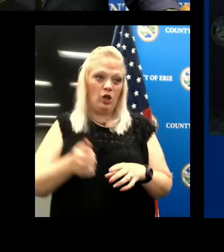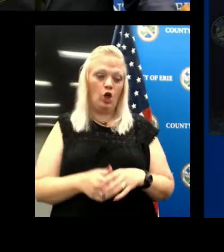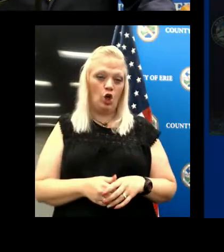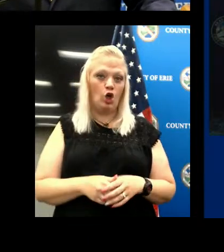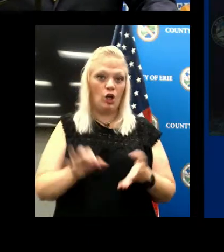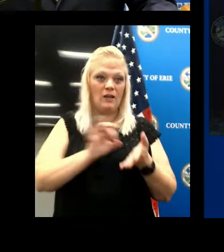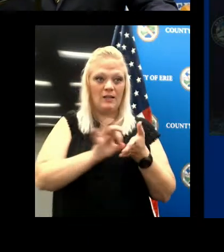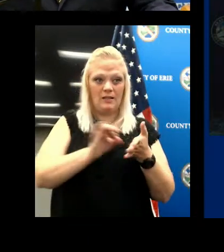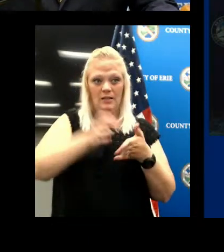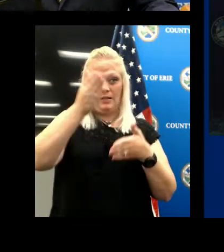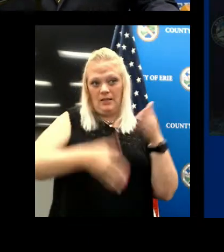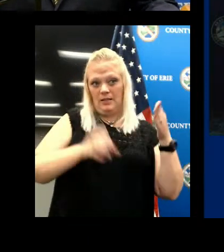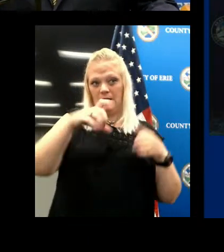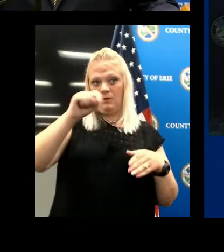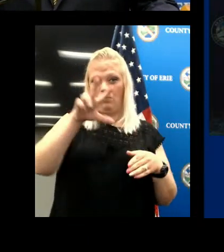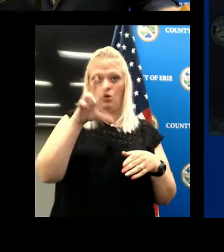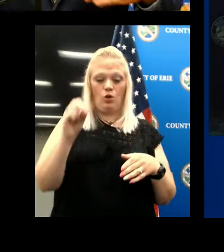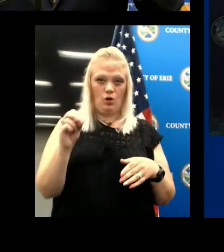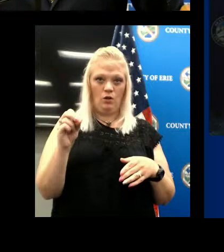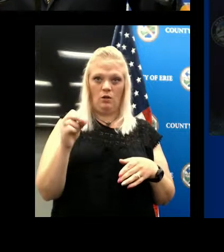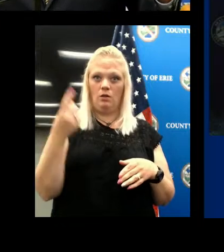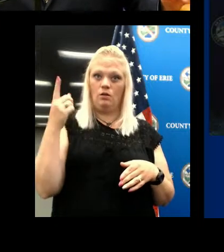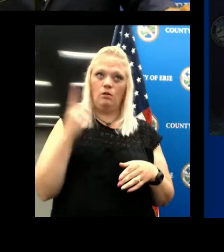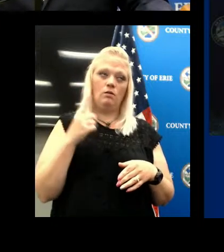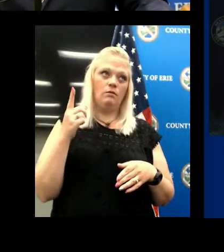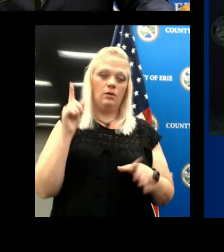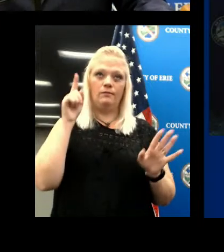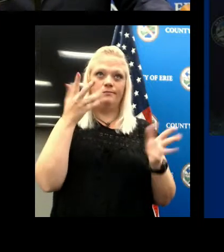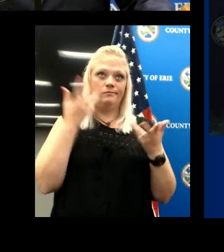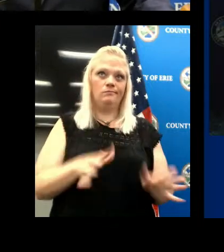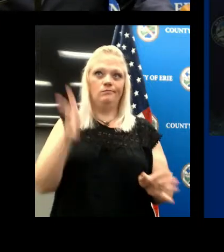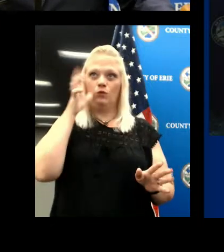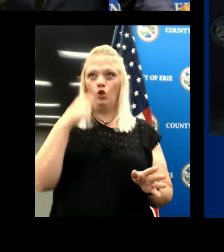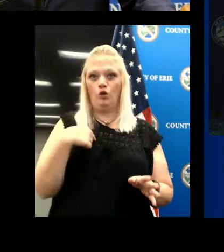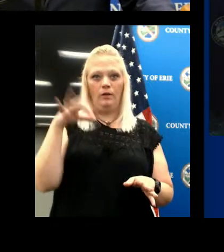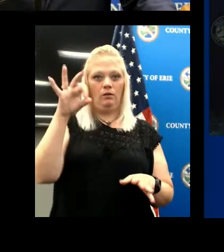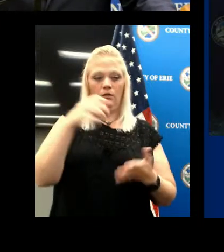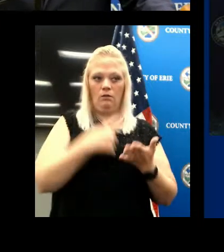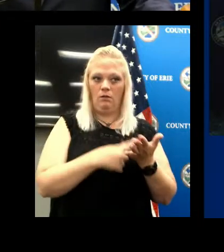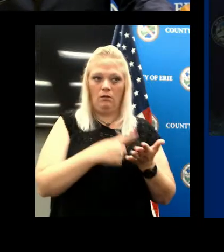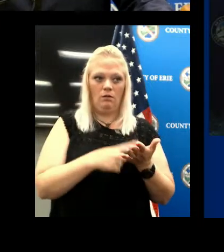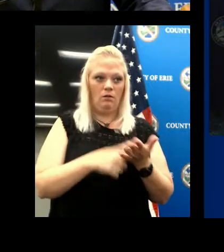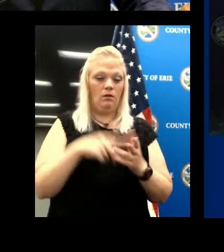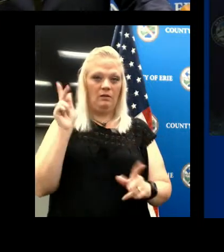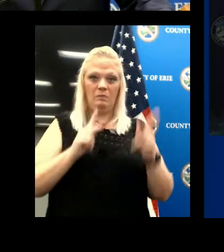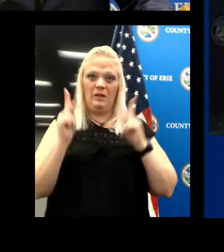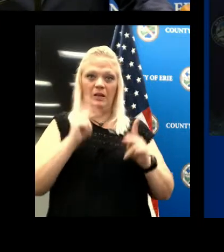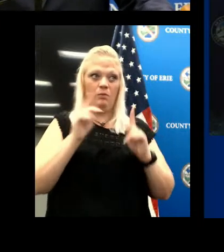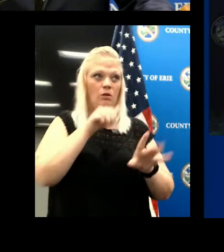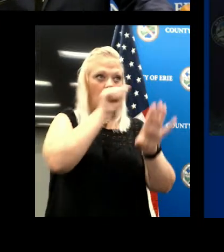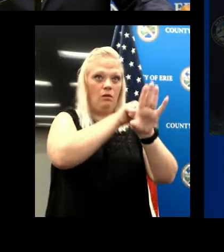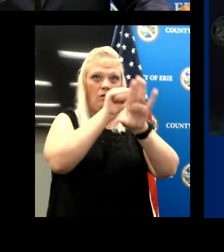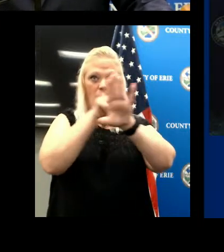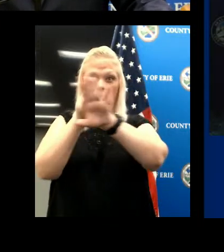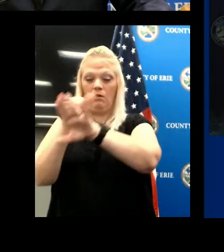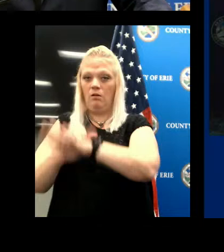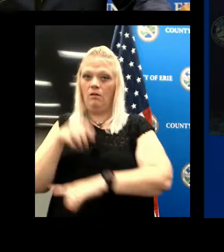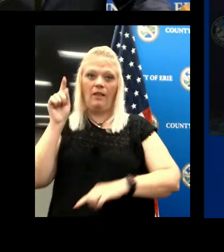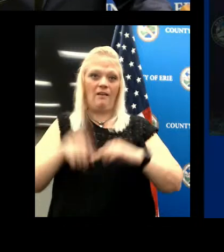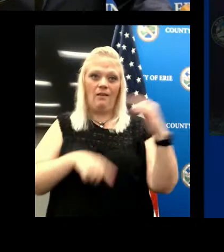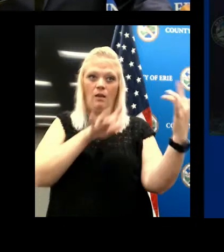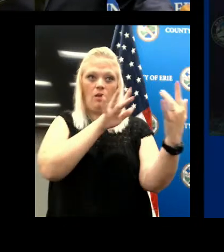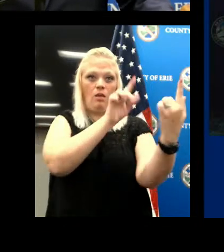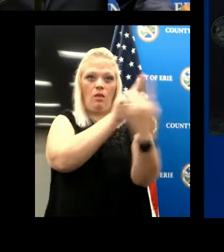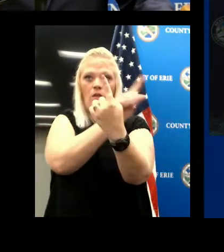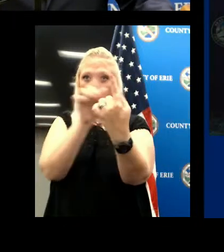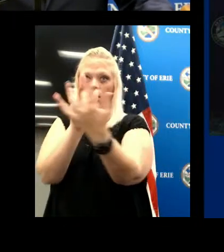census ends September 30th. You've heard me talk about it quite some time. Enumerators are walking door to door, but they're not going to be able to reach everyone.